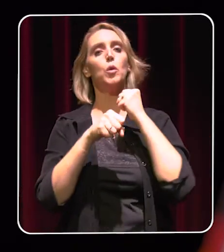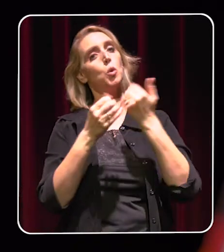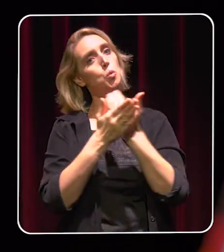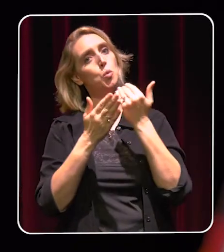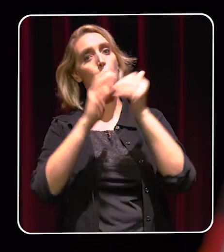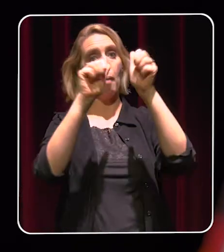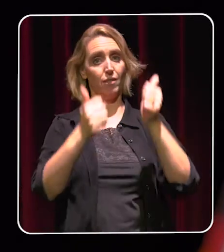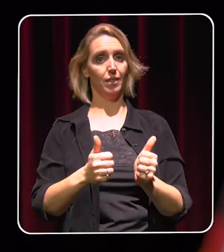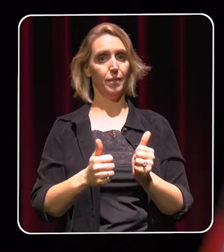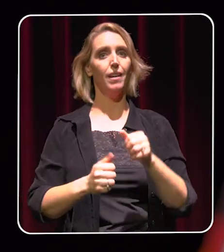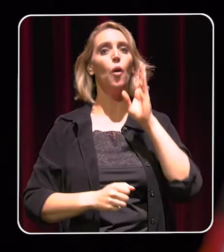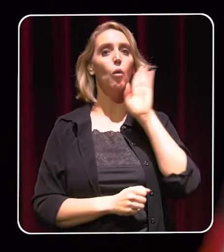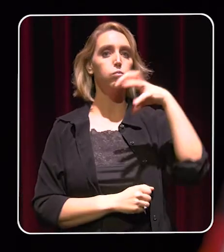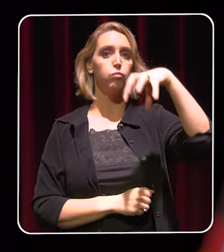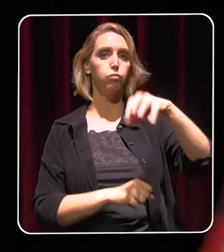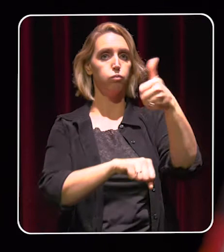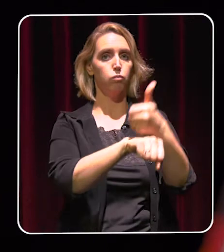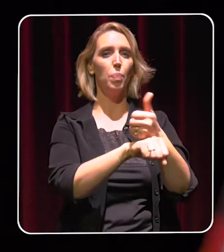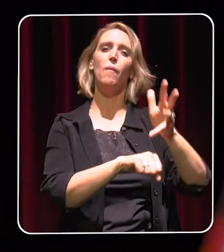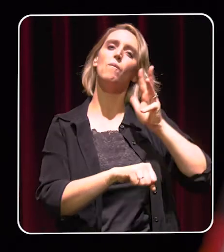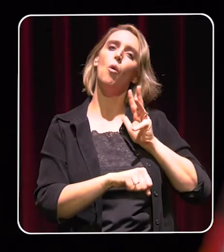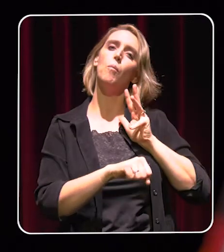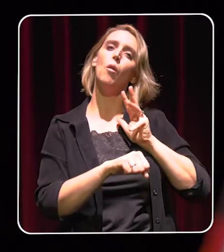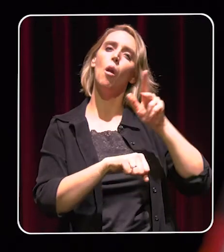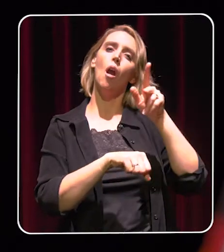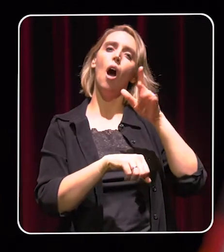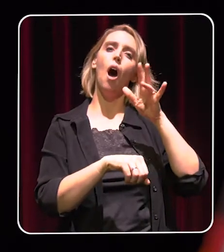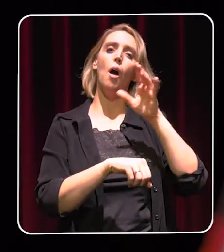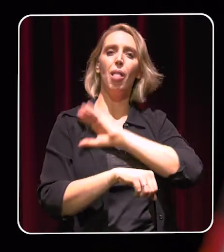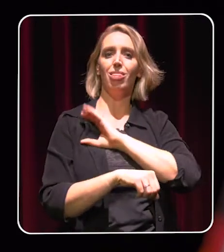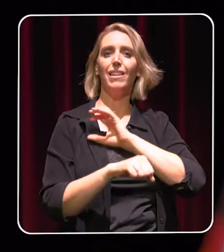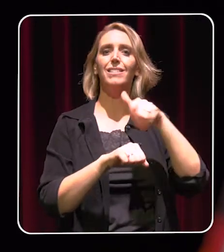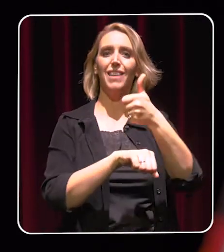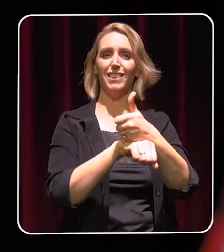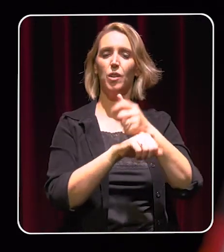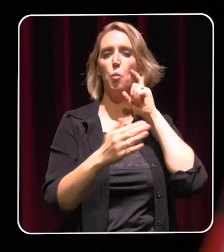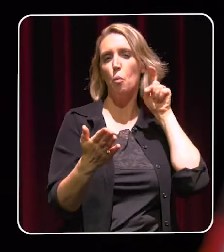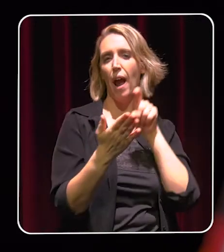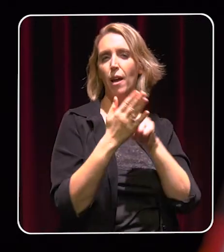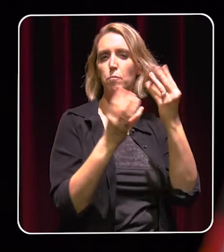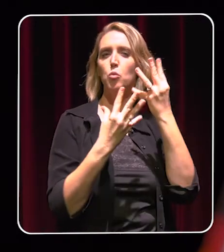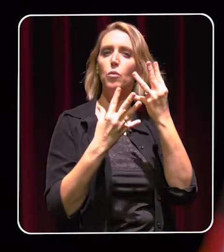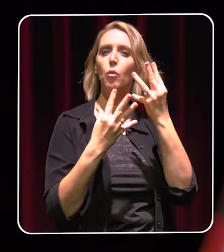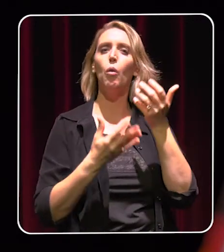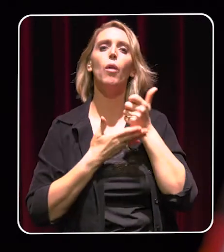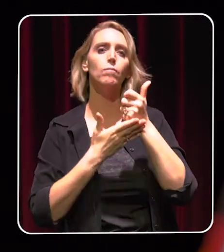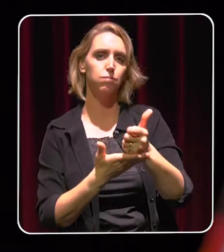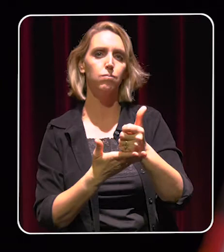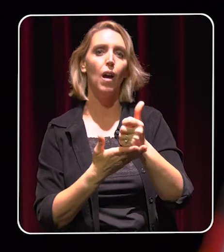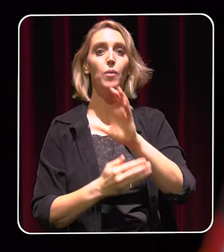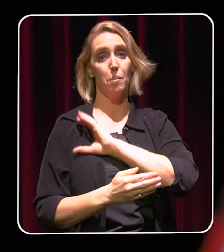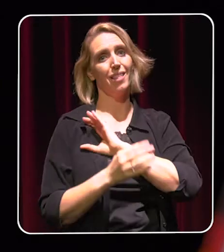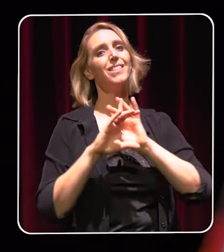of a new monument, which will be located at the former police station site, recognizing in a grand way the contributions